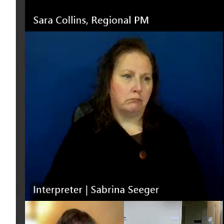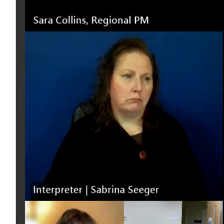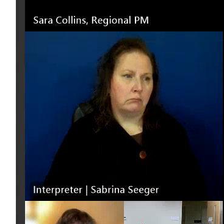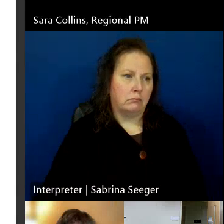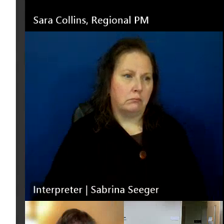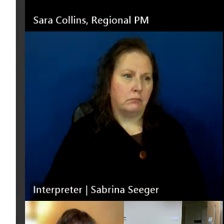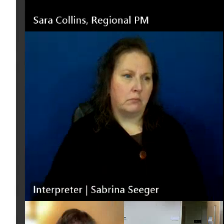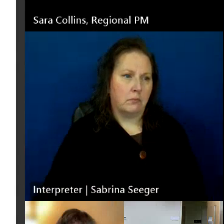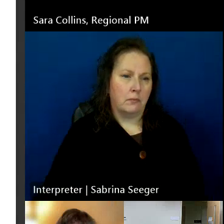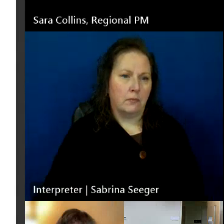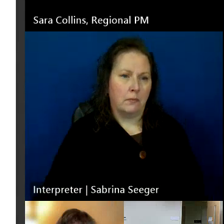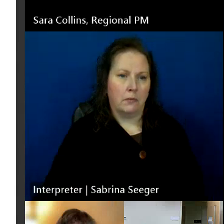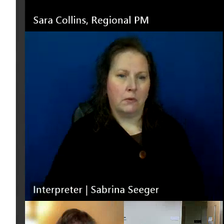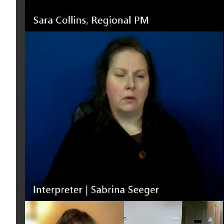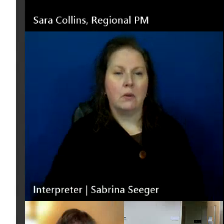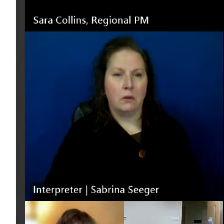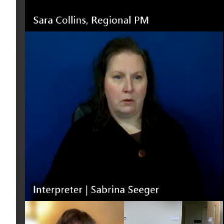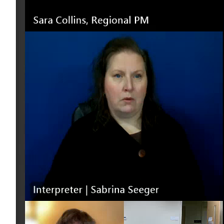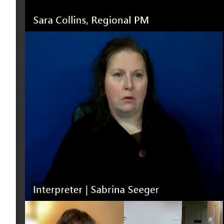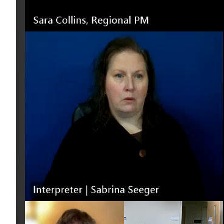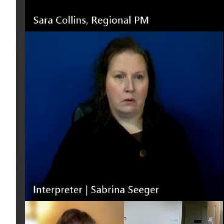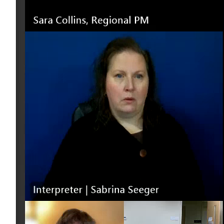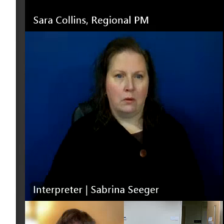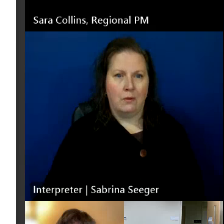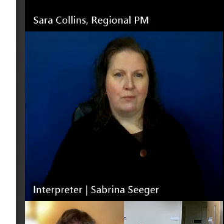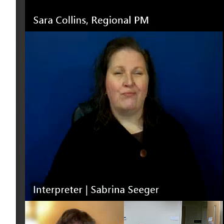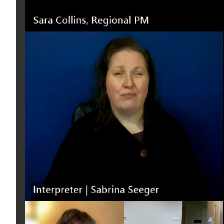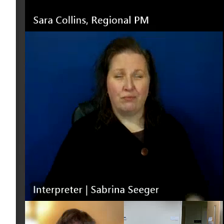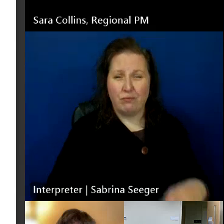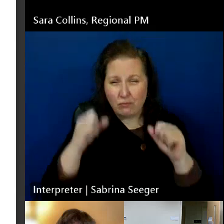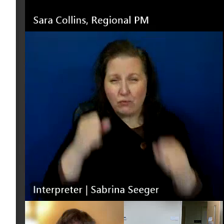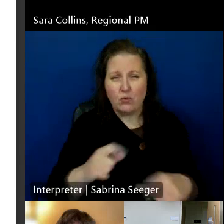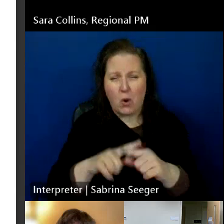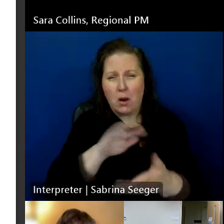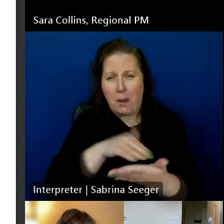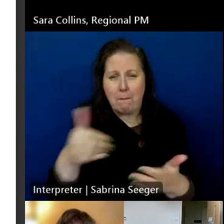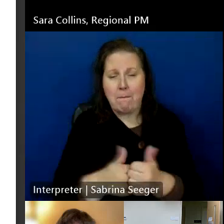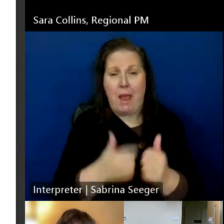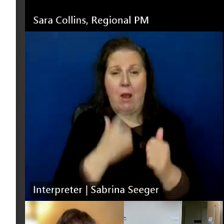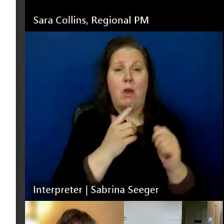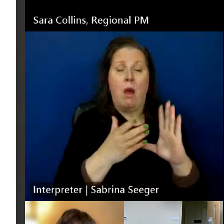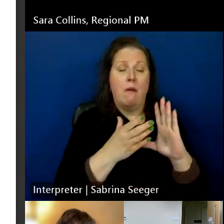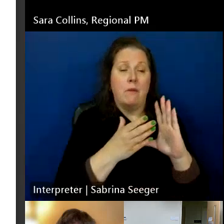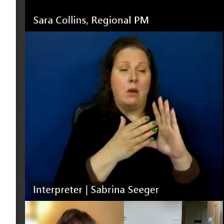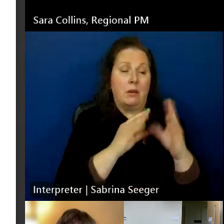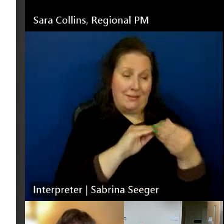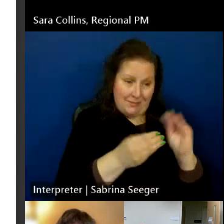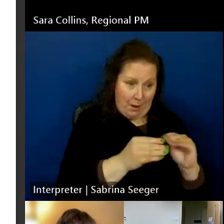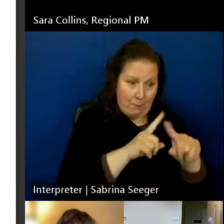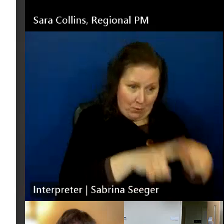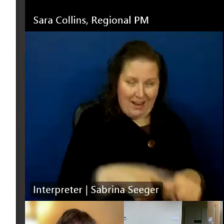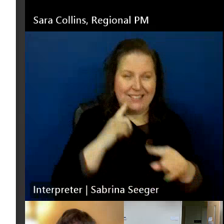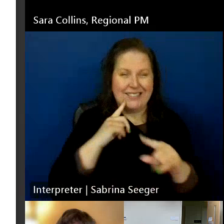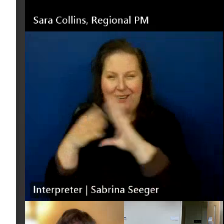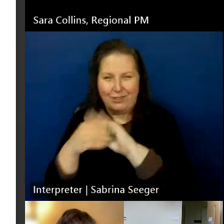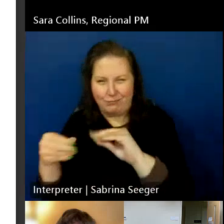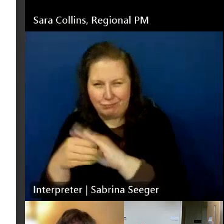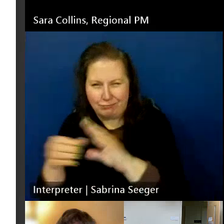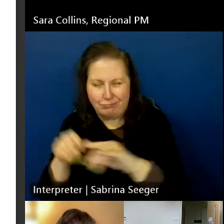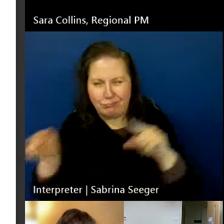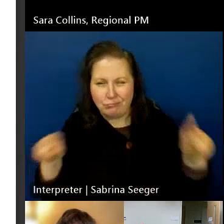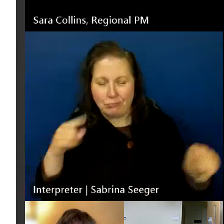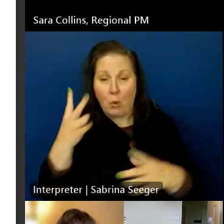So a robust amount of qualitative and quantitative research underpins the analysis and recommendations in the plan. A